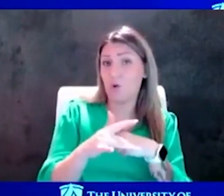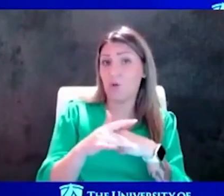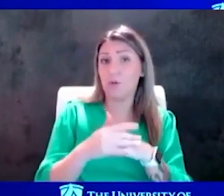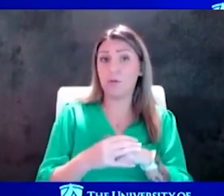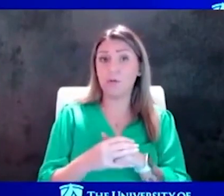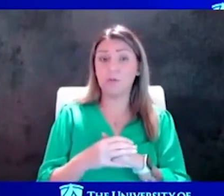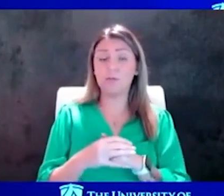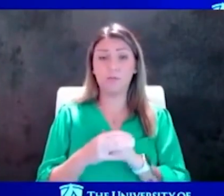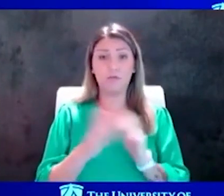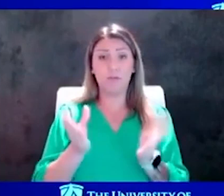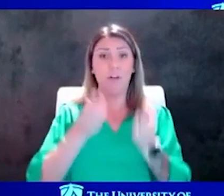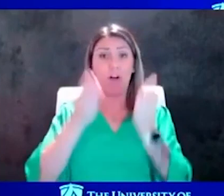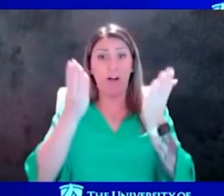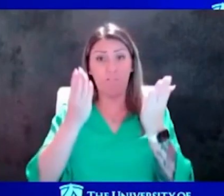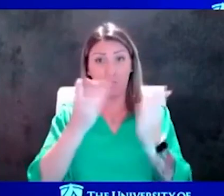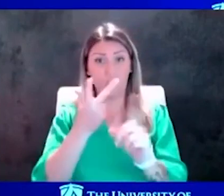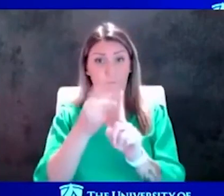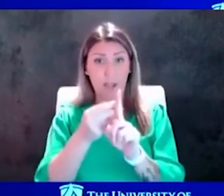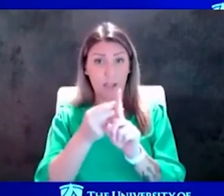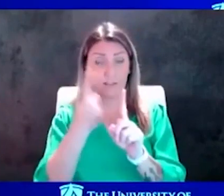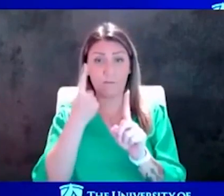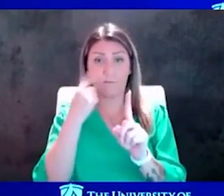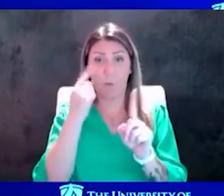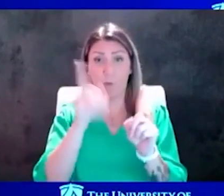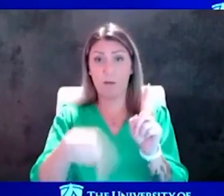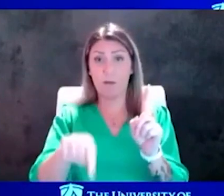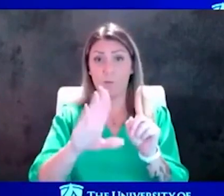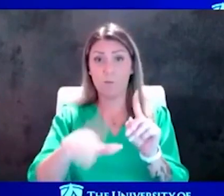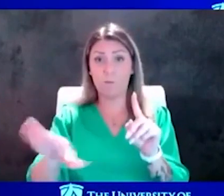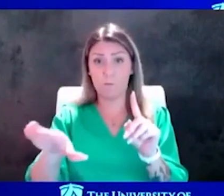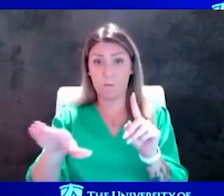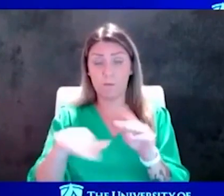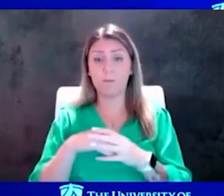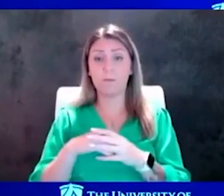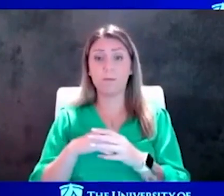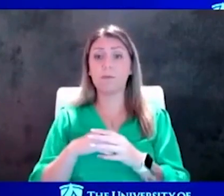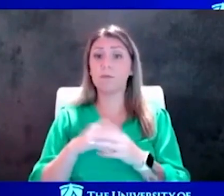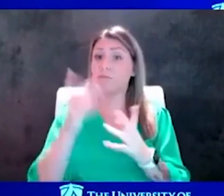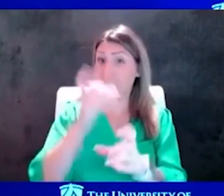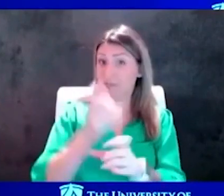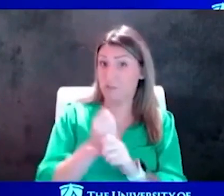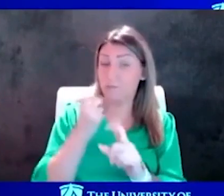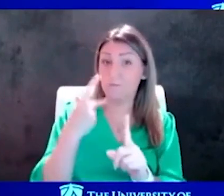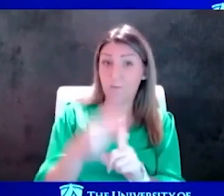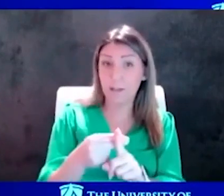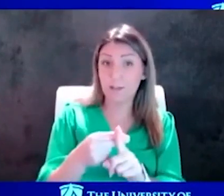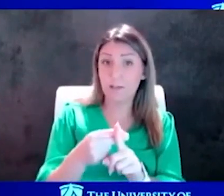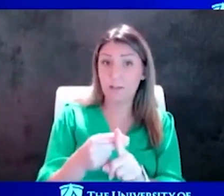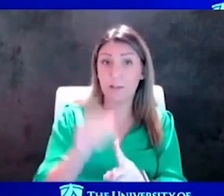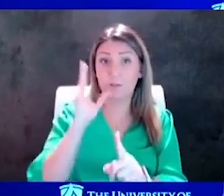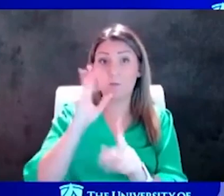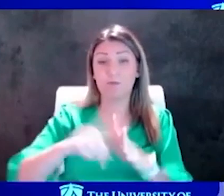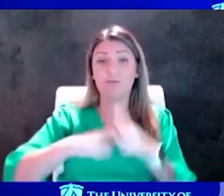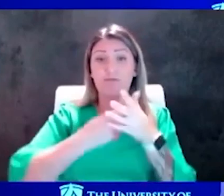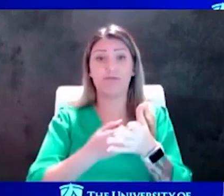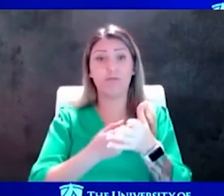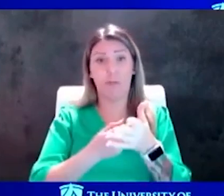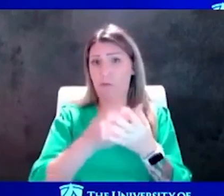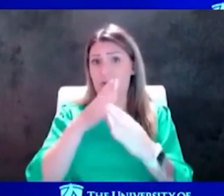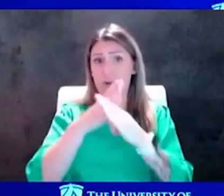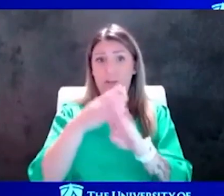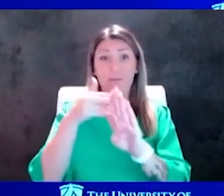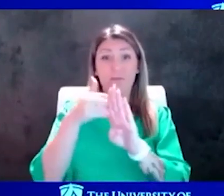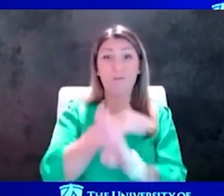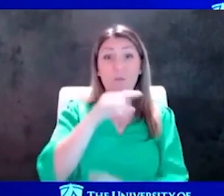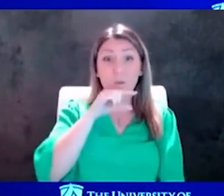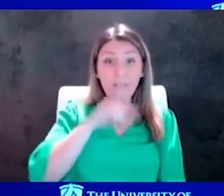offer the vaccine to those children. If you can get them vaccinated, you will start to gain protection prior to Thanksgiving if